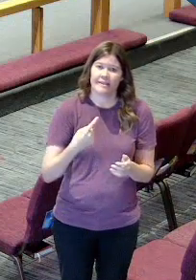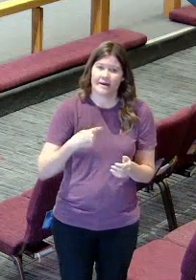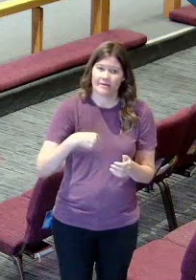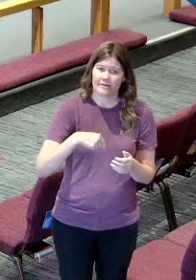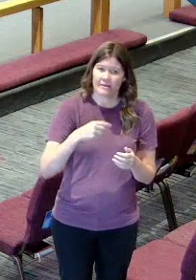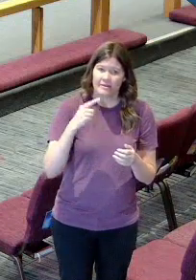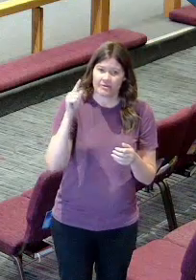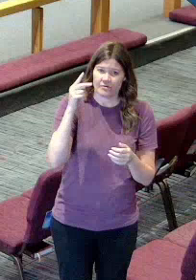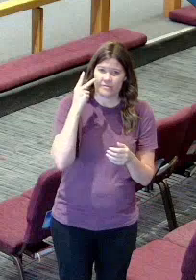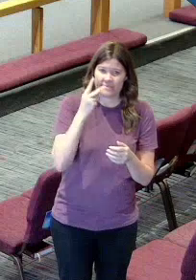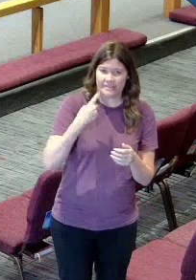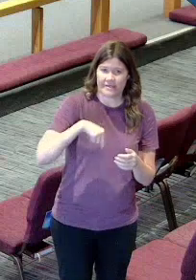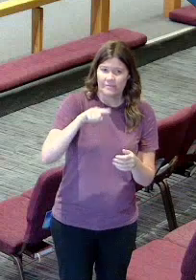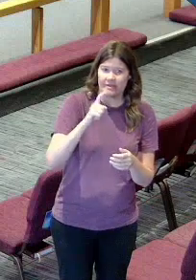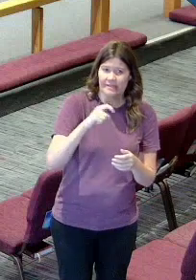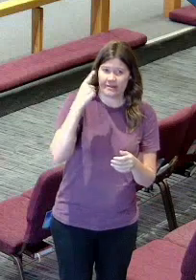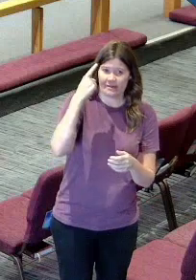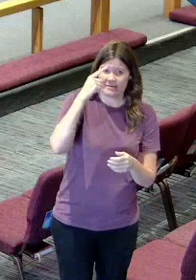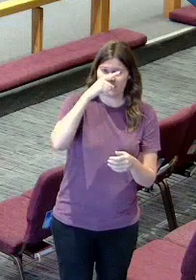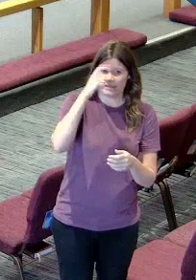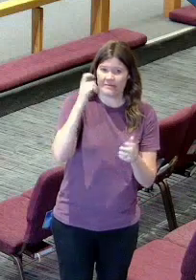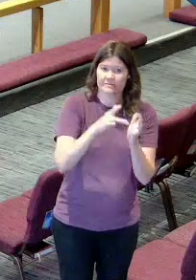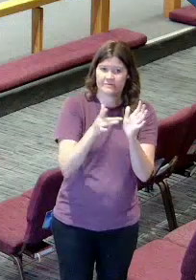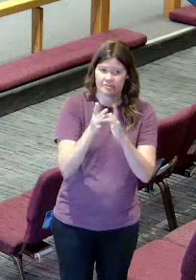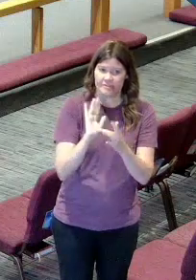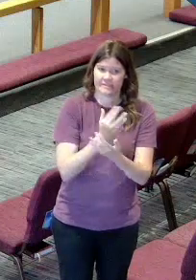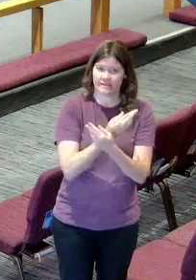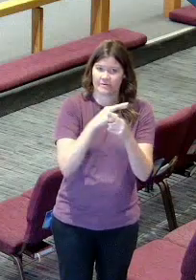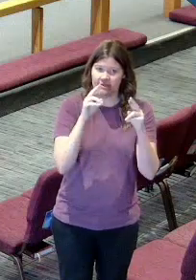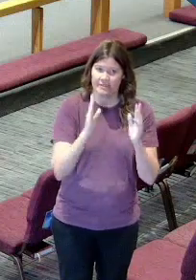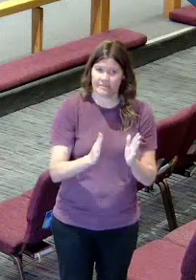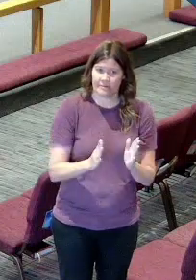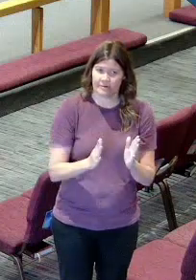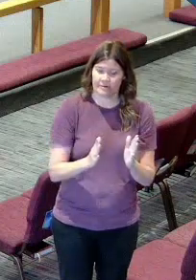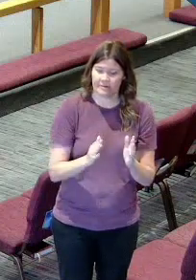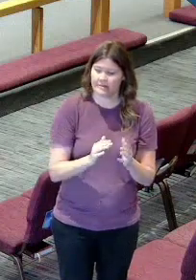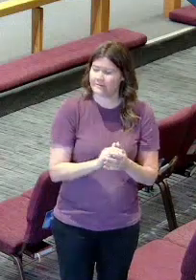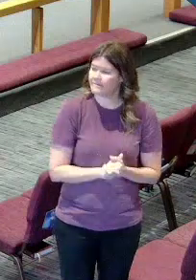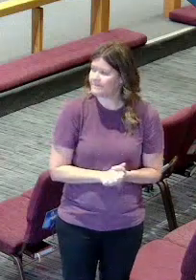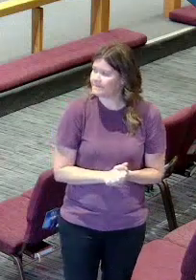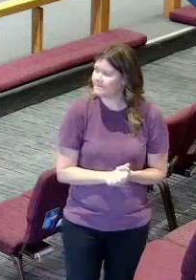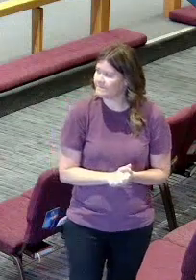our Redeemer and Lord Jesus Christ. Amen.